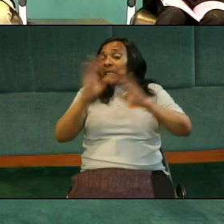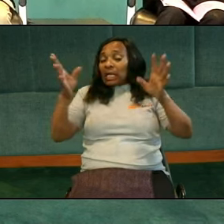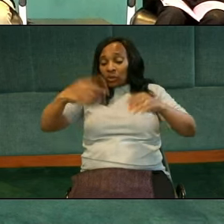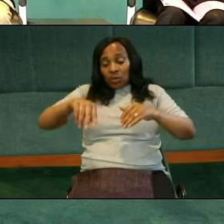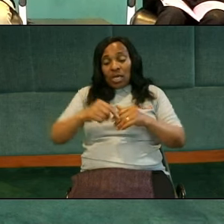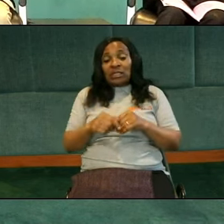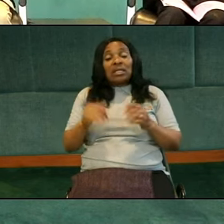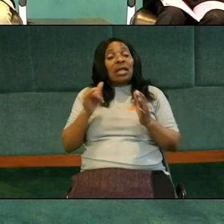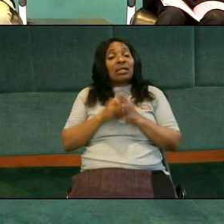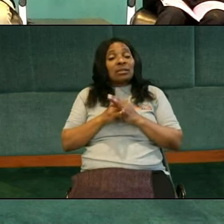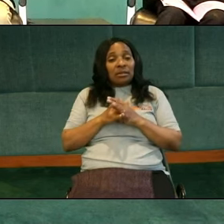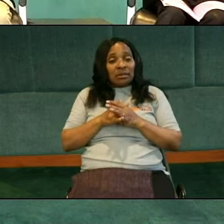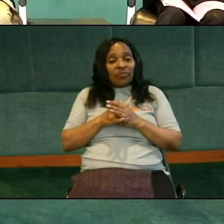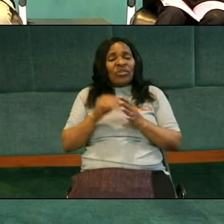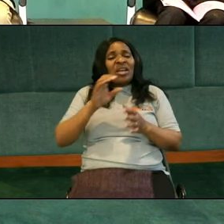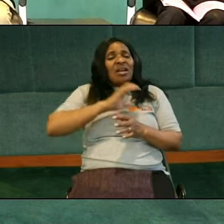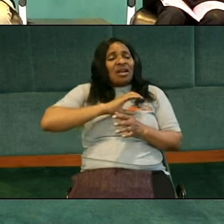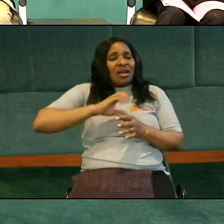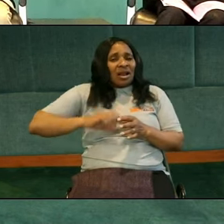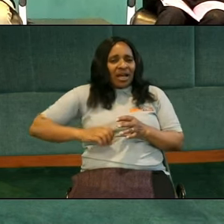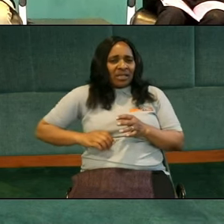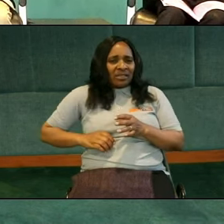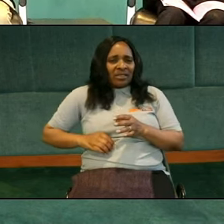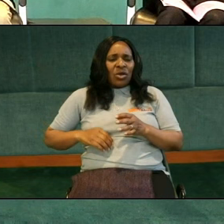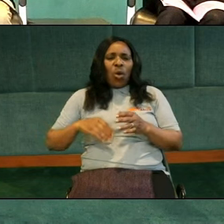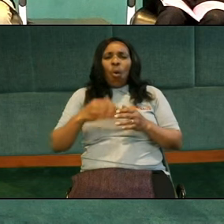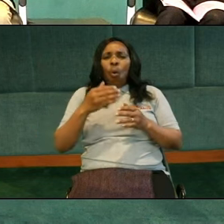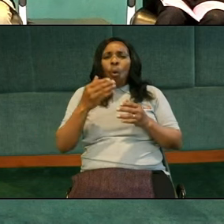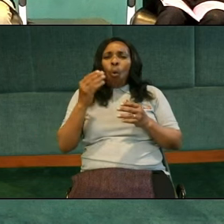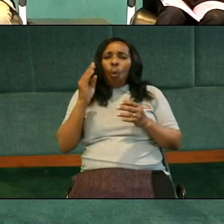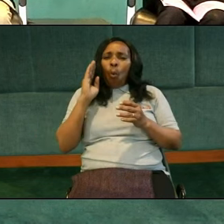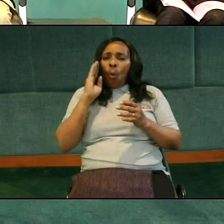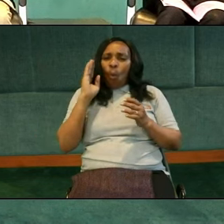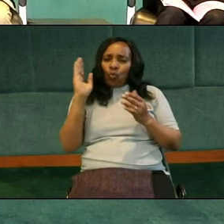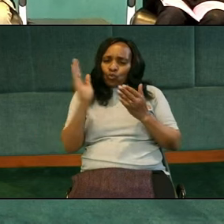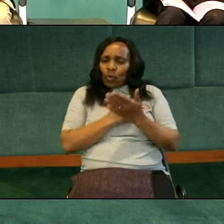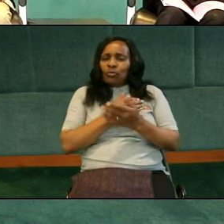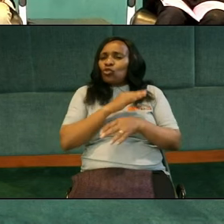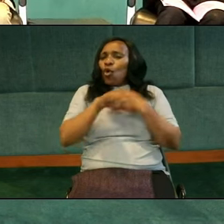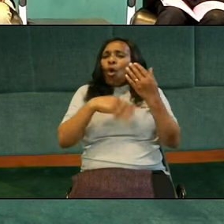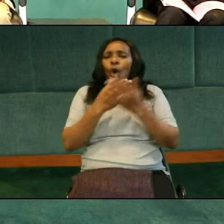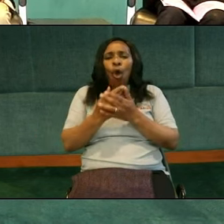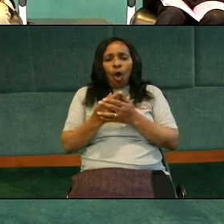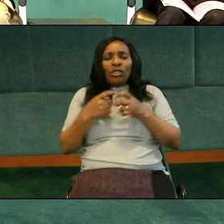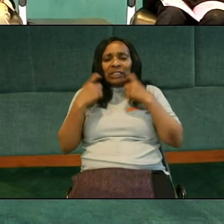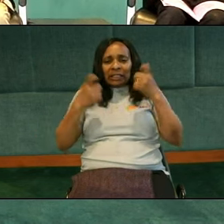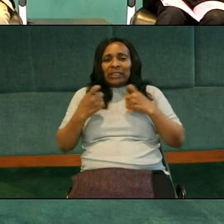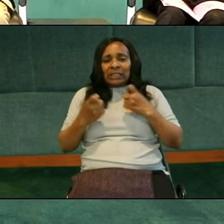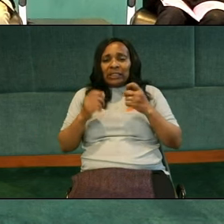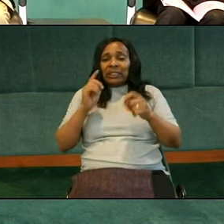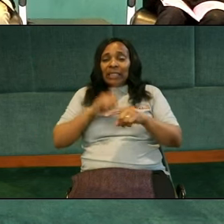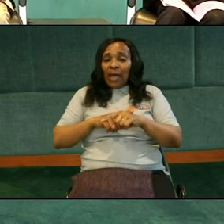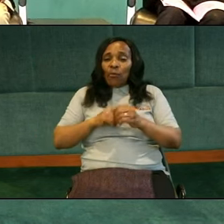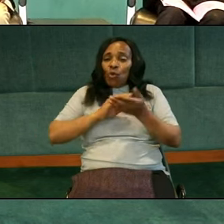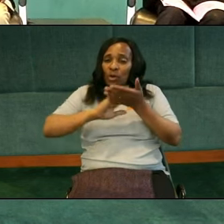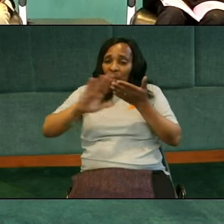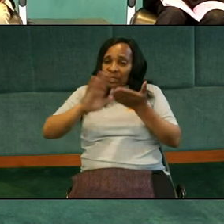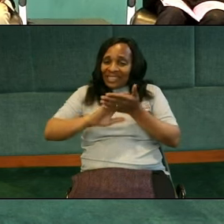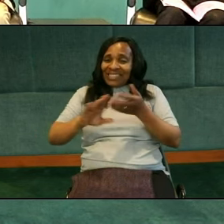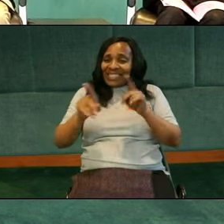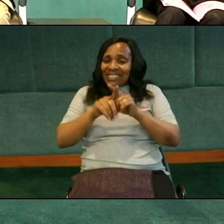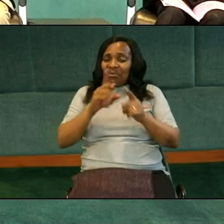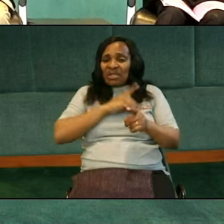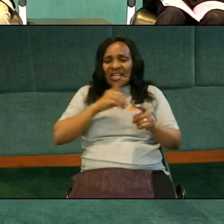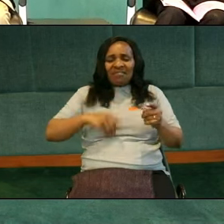that Christ wipes out our sins completely when we repent. So just like David repented,